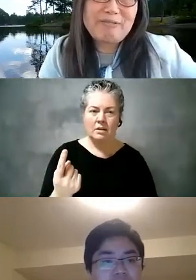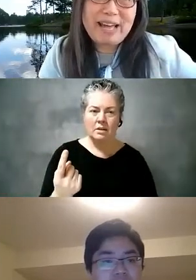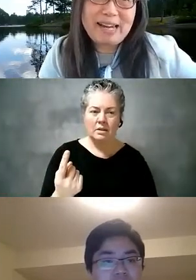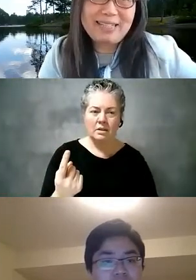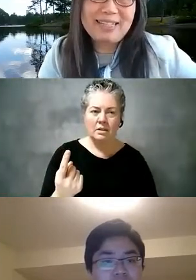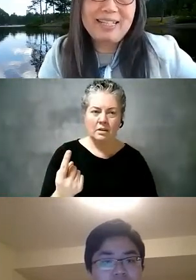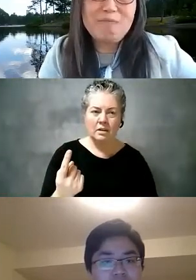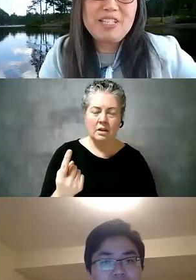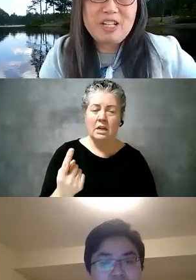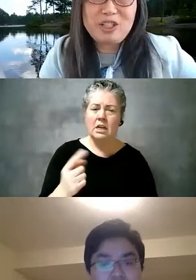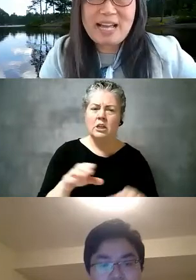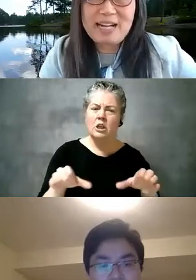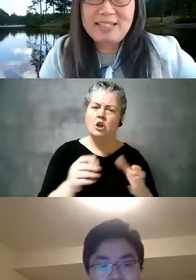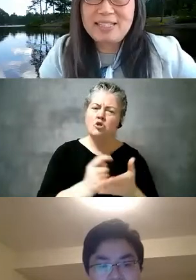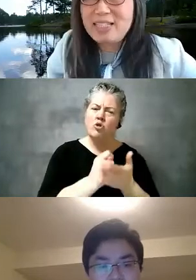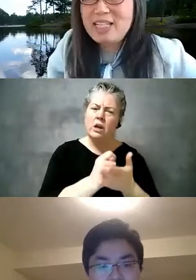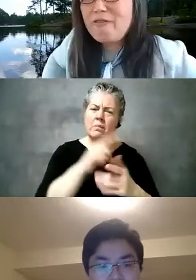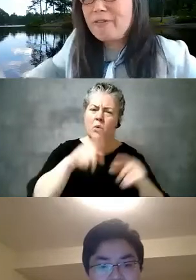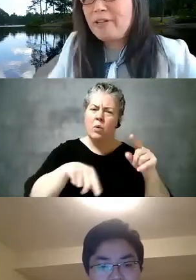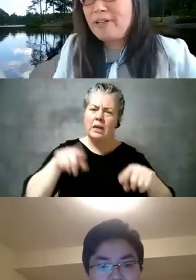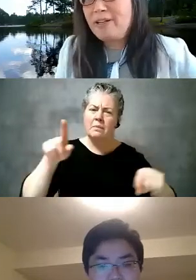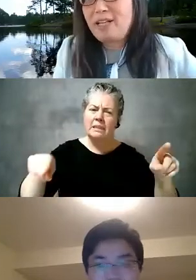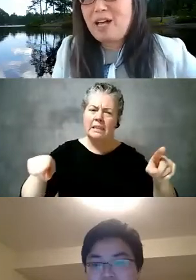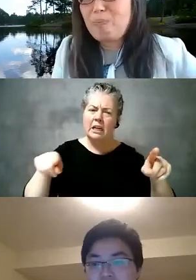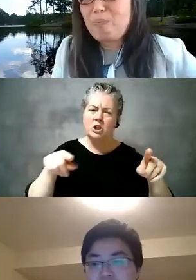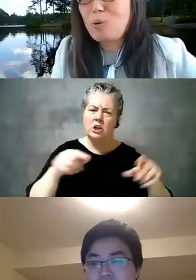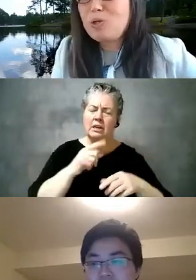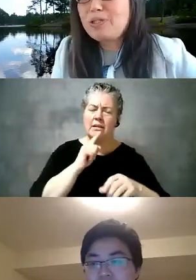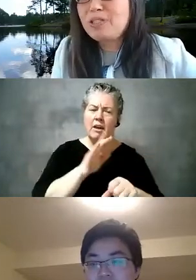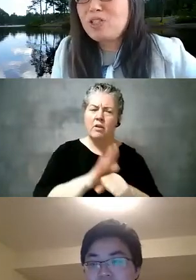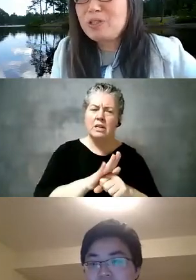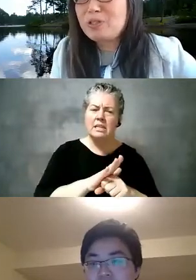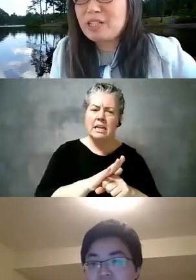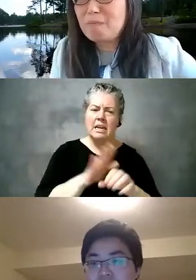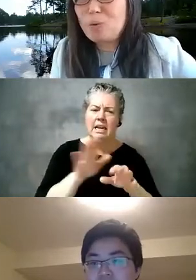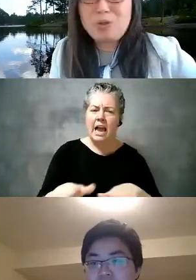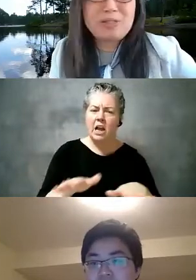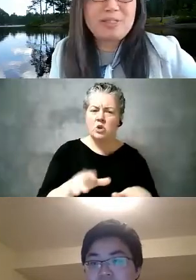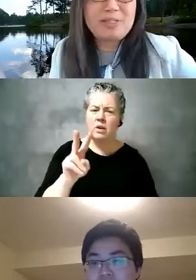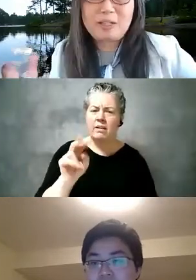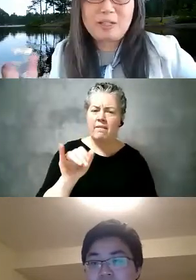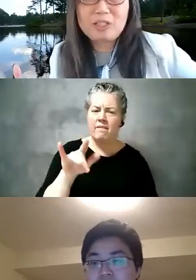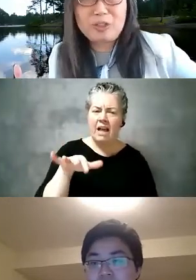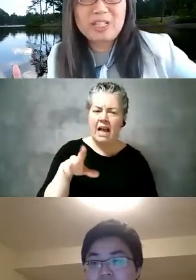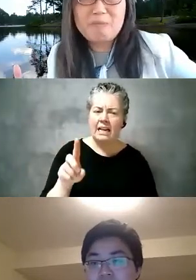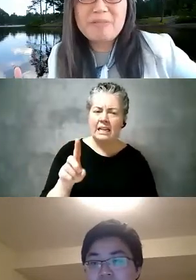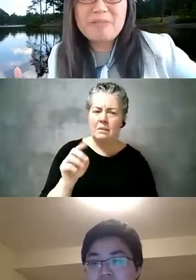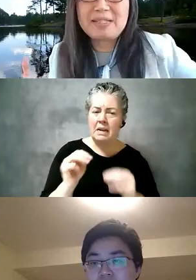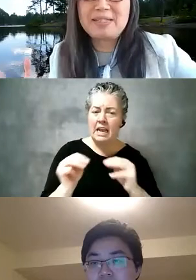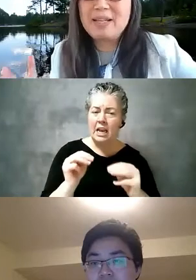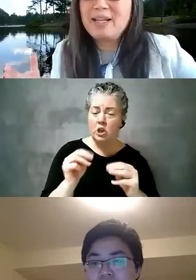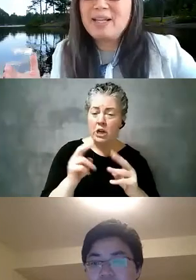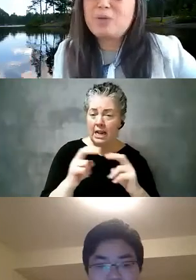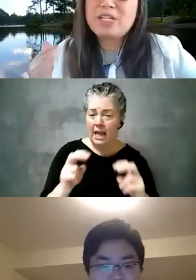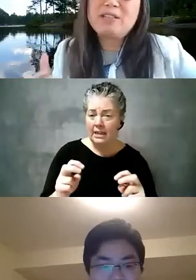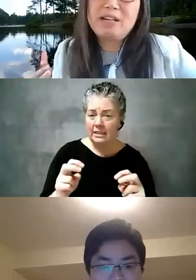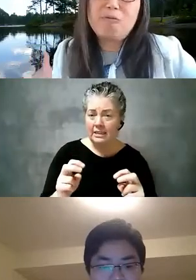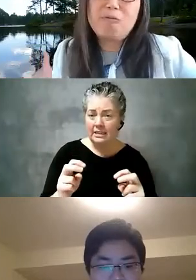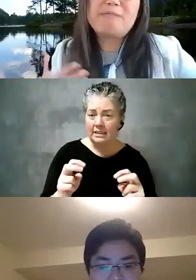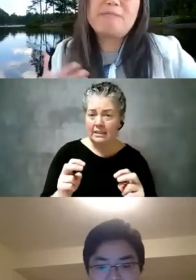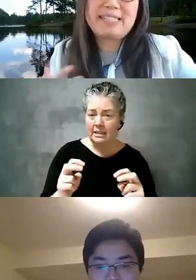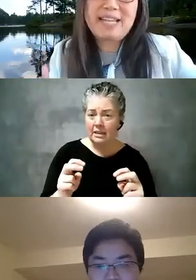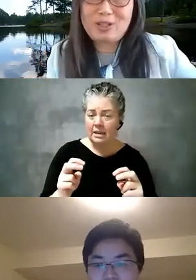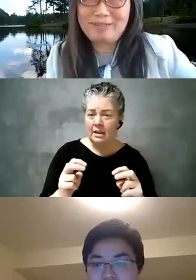causally valid mediation analysis? If who uses the new curriculum, who uses the current curriculum is a result